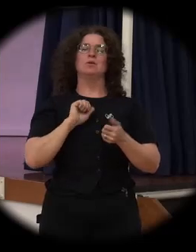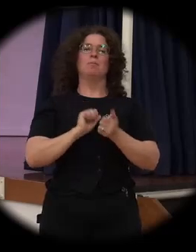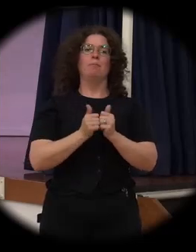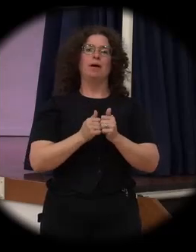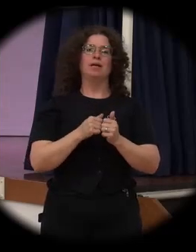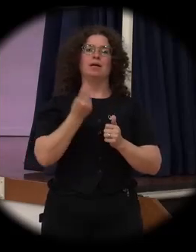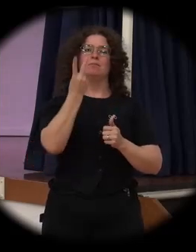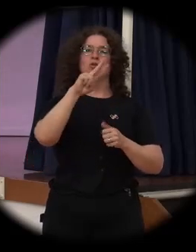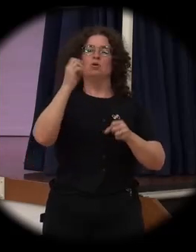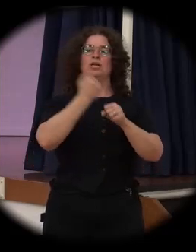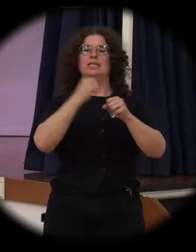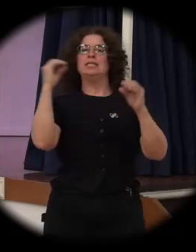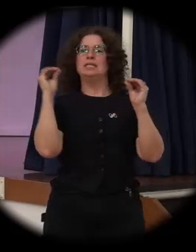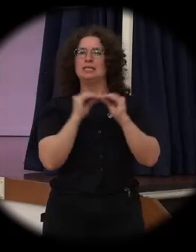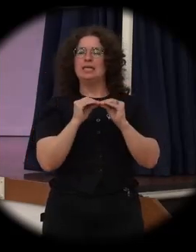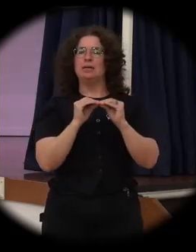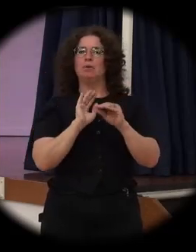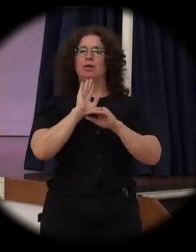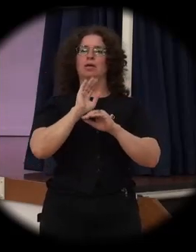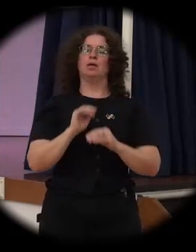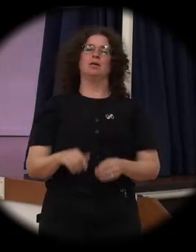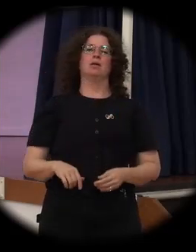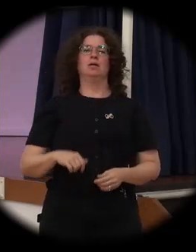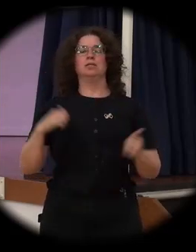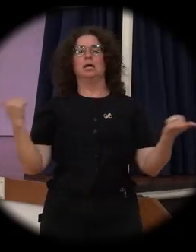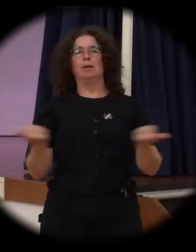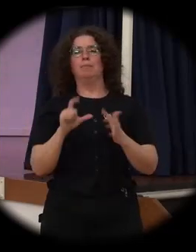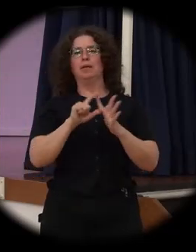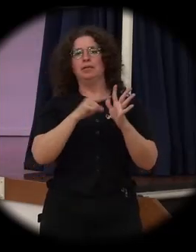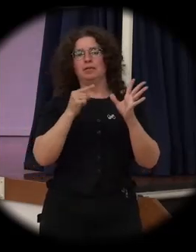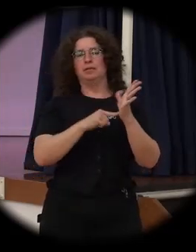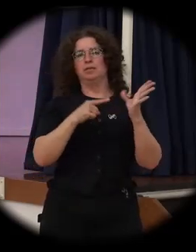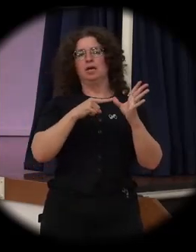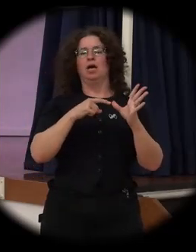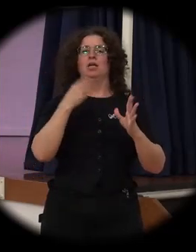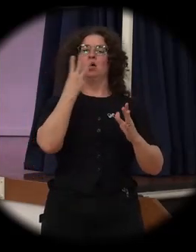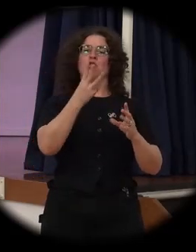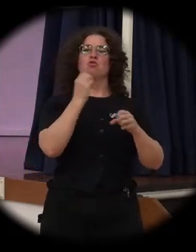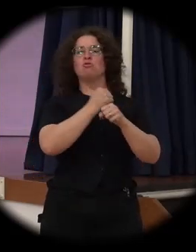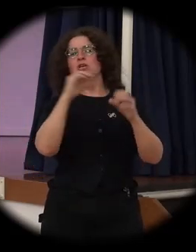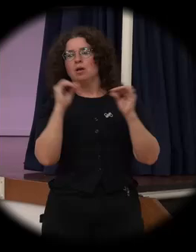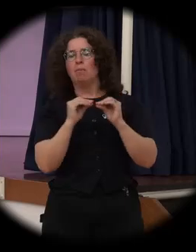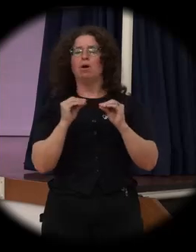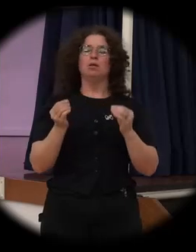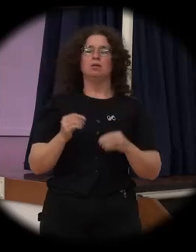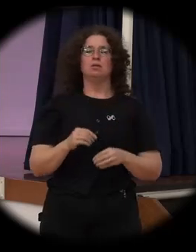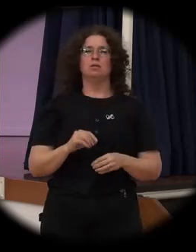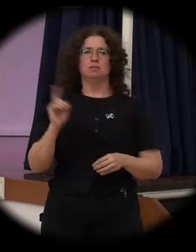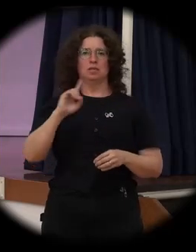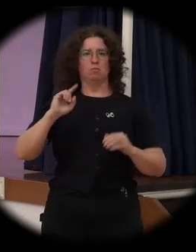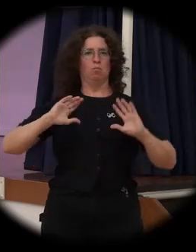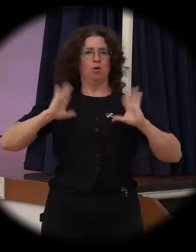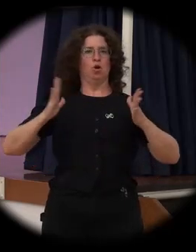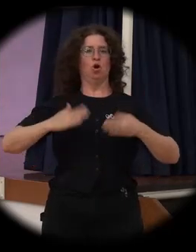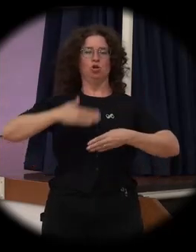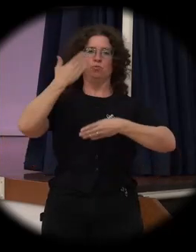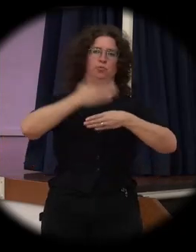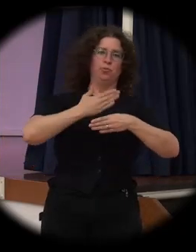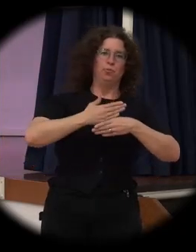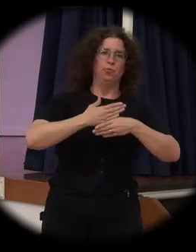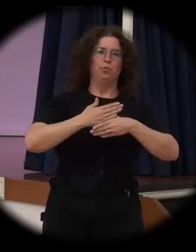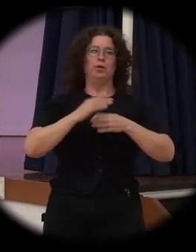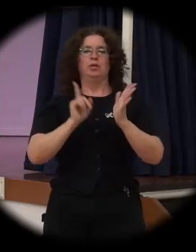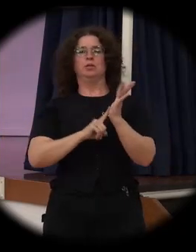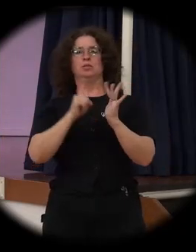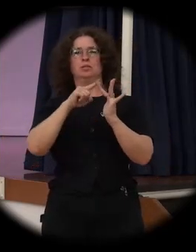builds are bigger than 3 gigs, so lots of data to move around if we're doing that manually. We're currently automating Windows, Mac, and Linux builds using